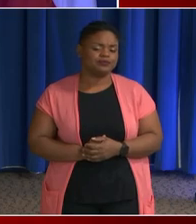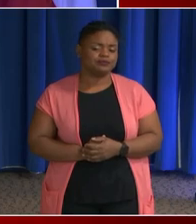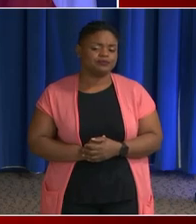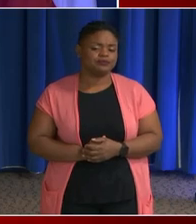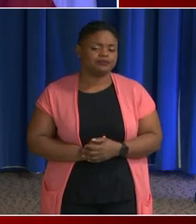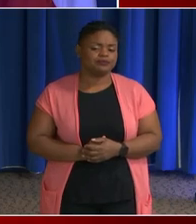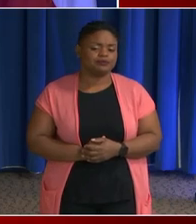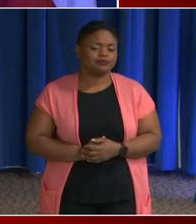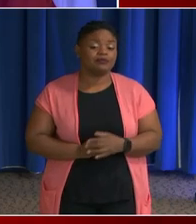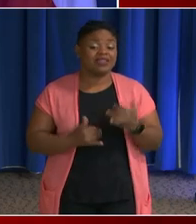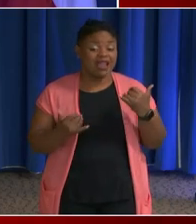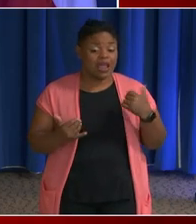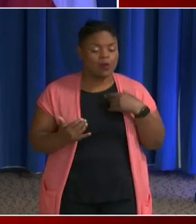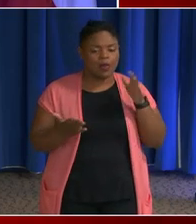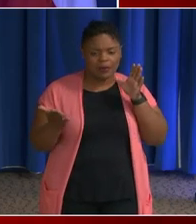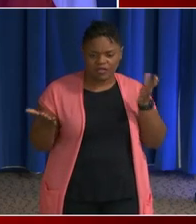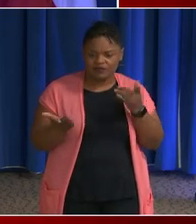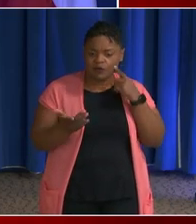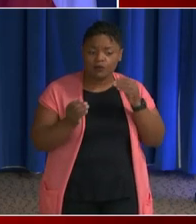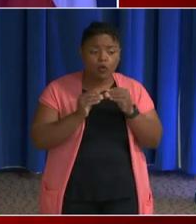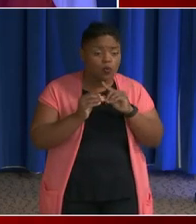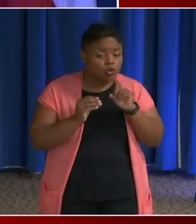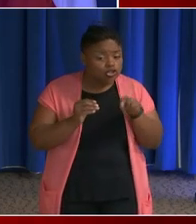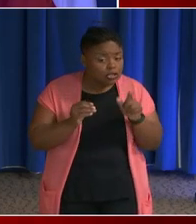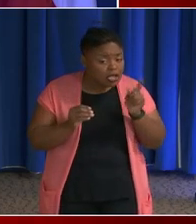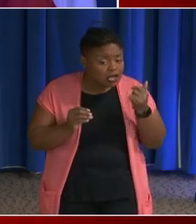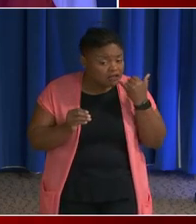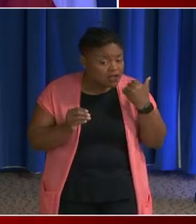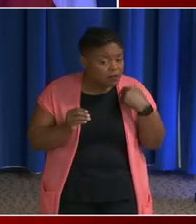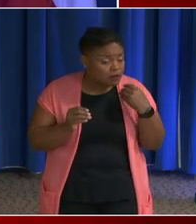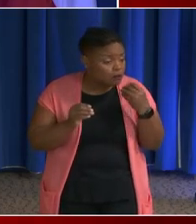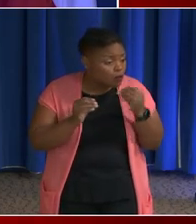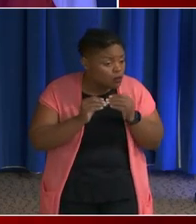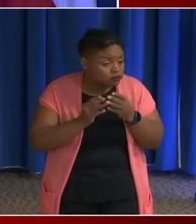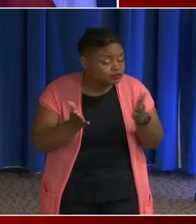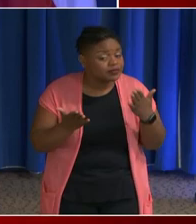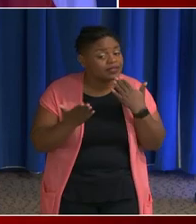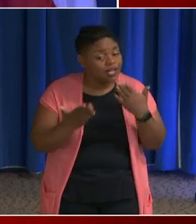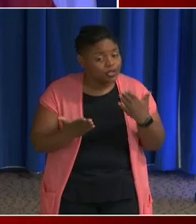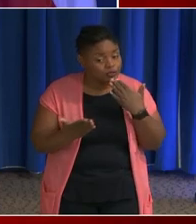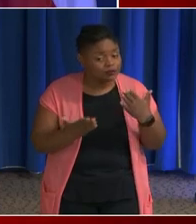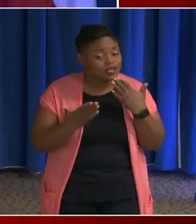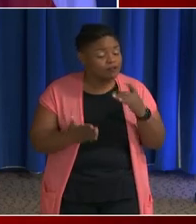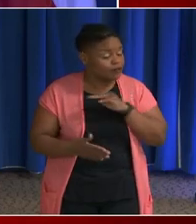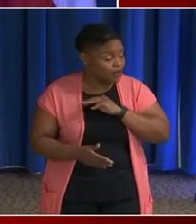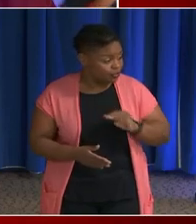So I'll still be here for questions if there are more. Thank you all very much. Thank you, Mayor. Thank you,